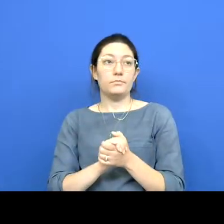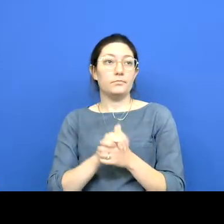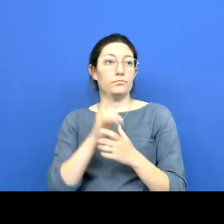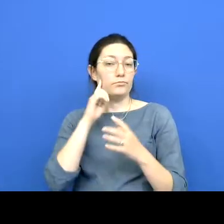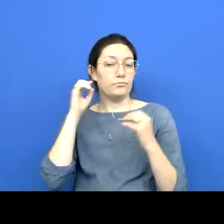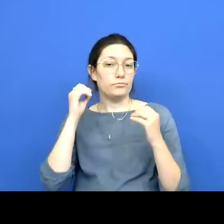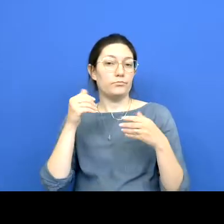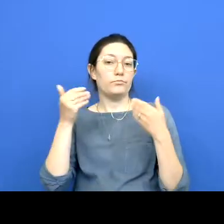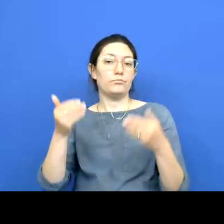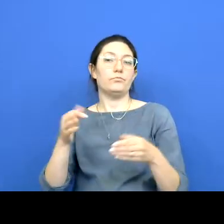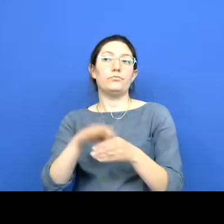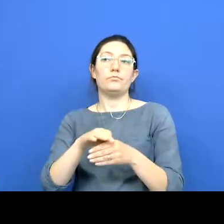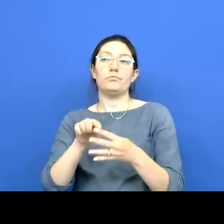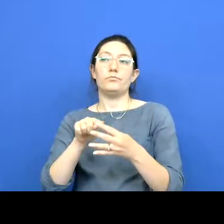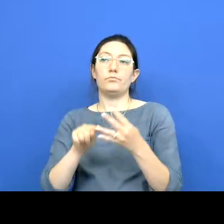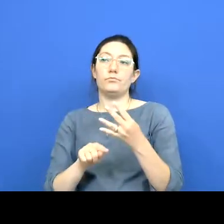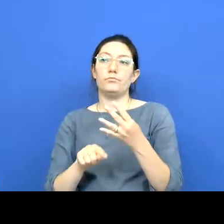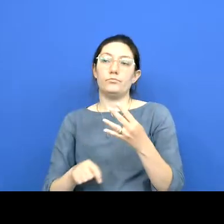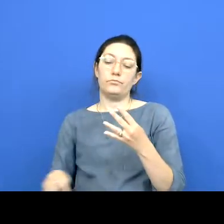Hearing and seeing none, please call the roll.